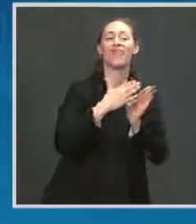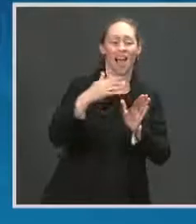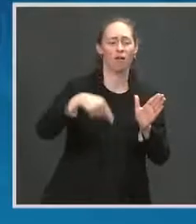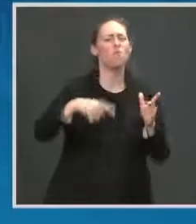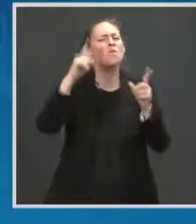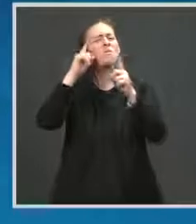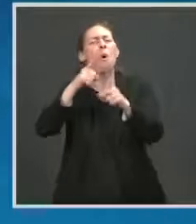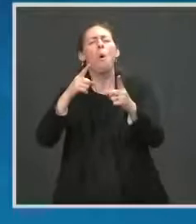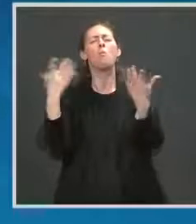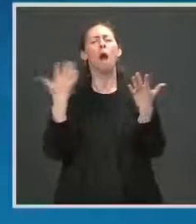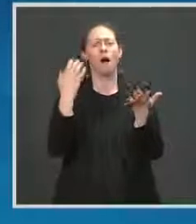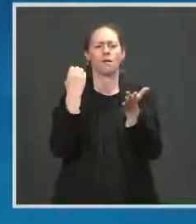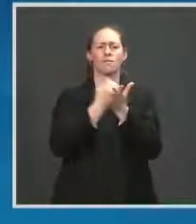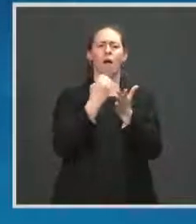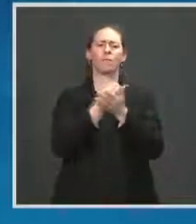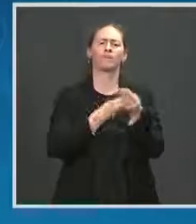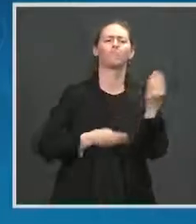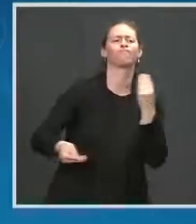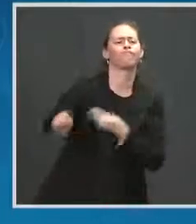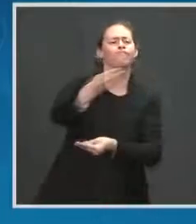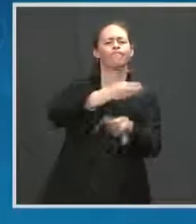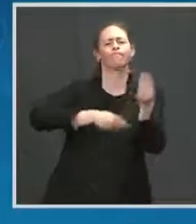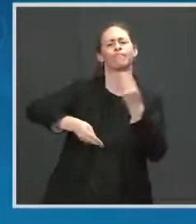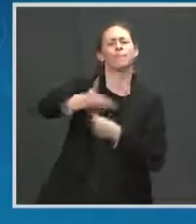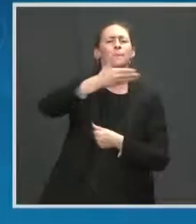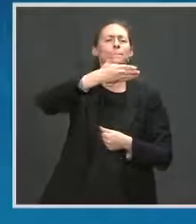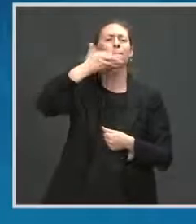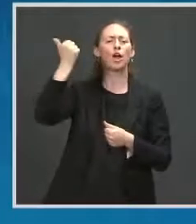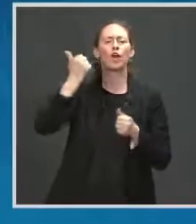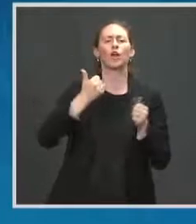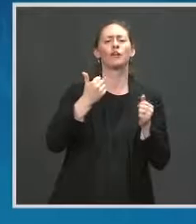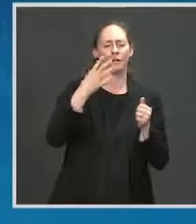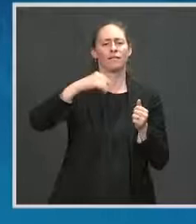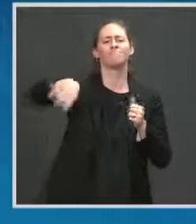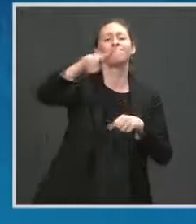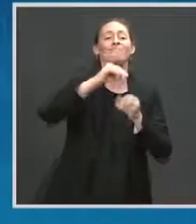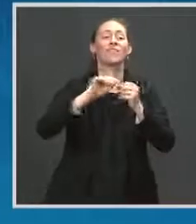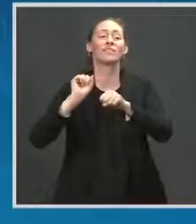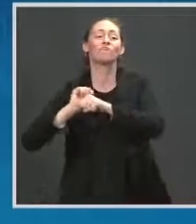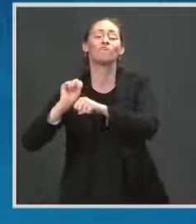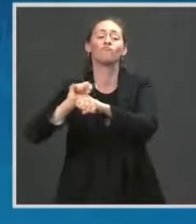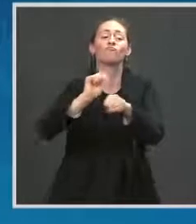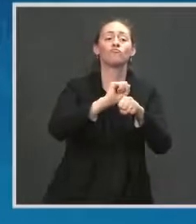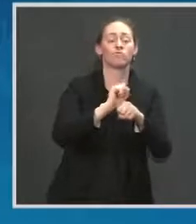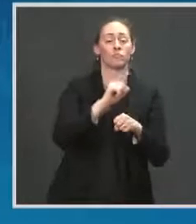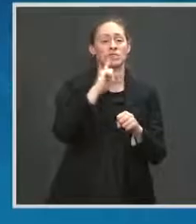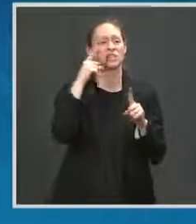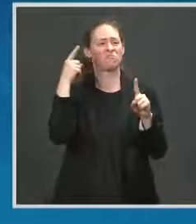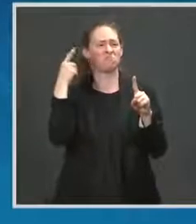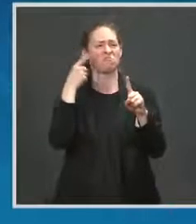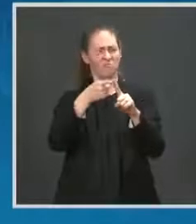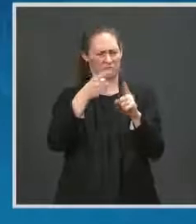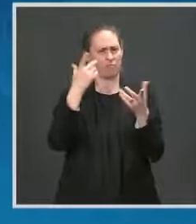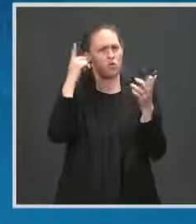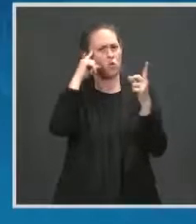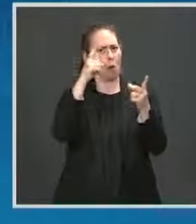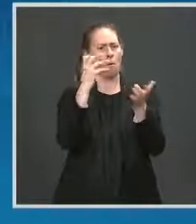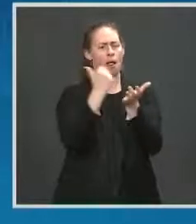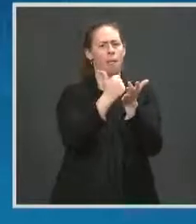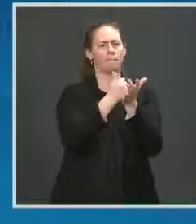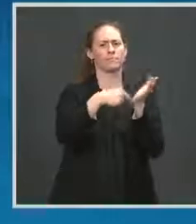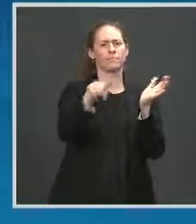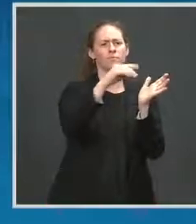across our nation. The American Jobs Plan would specifically help students like myself from schools